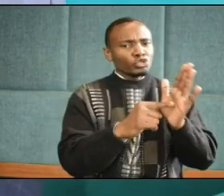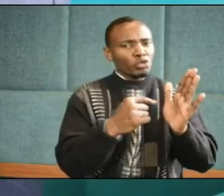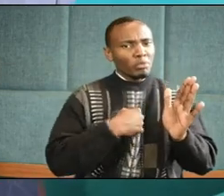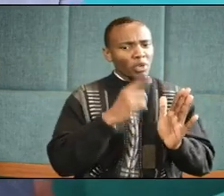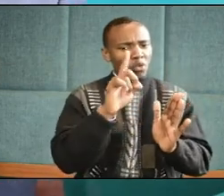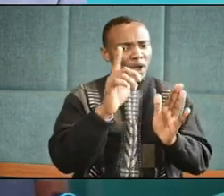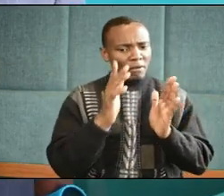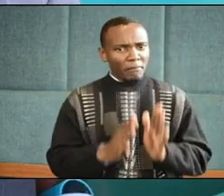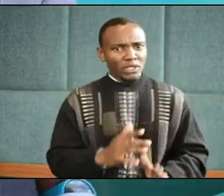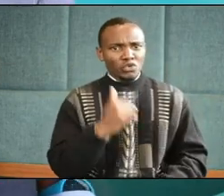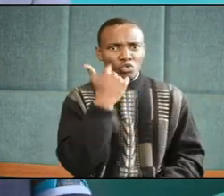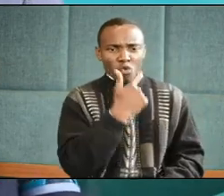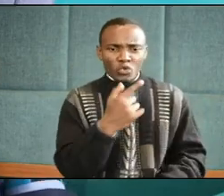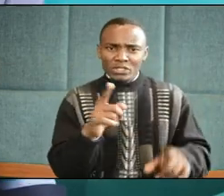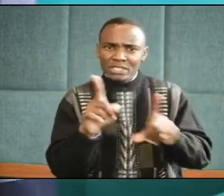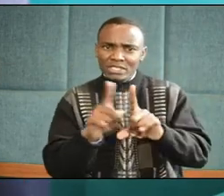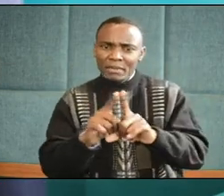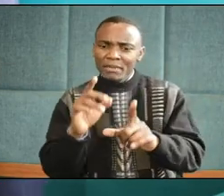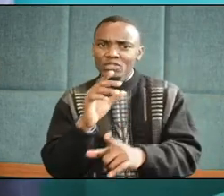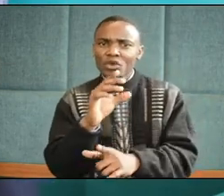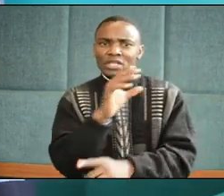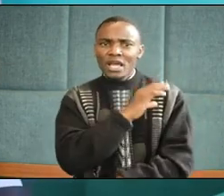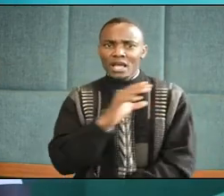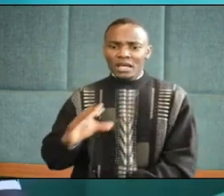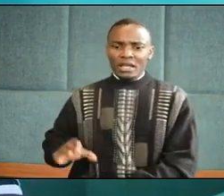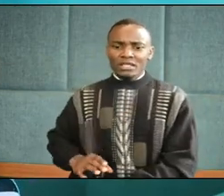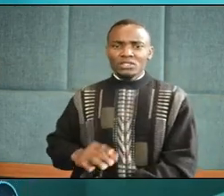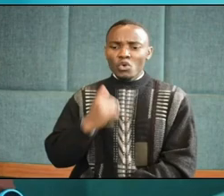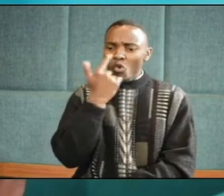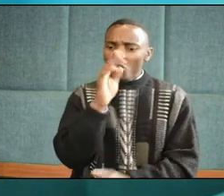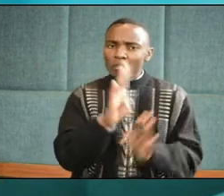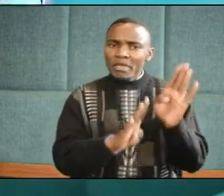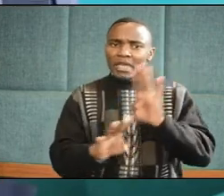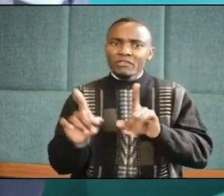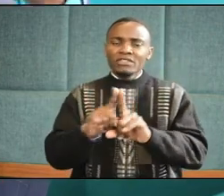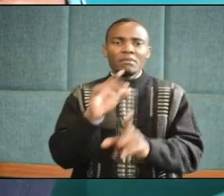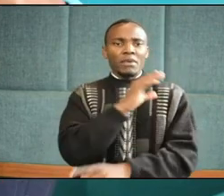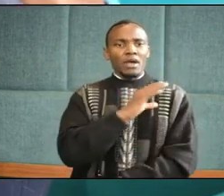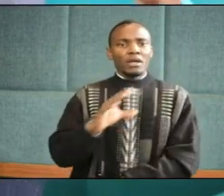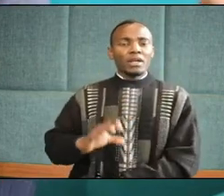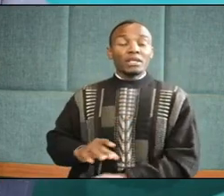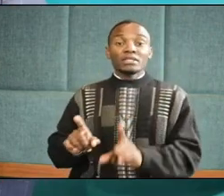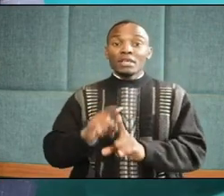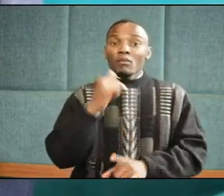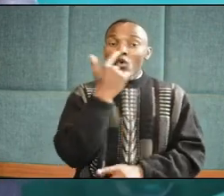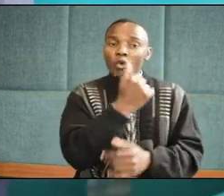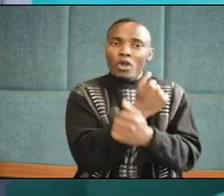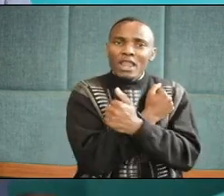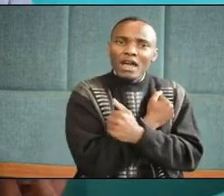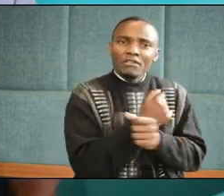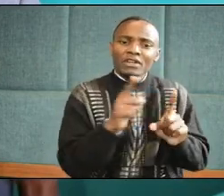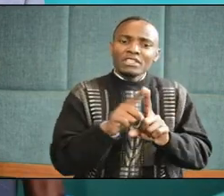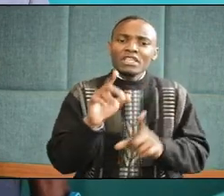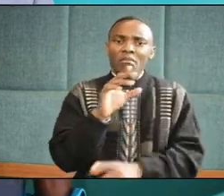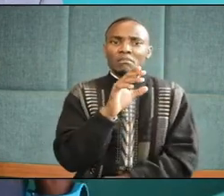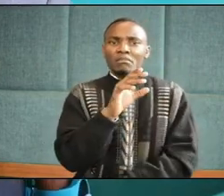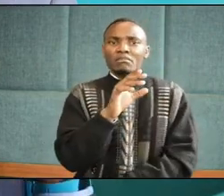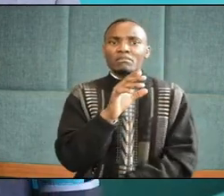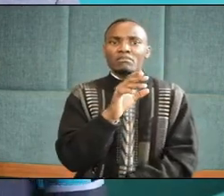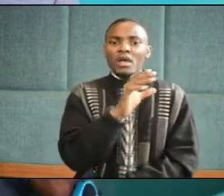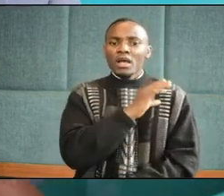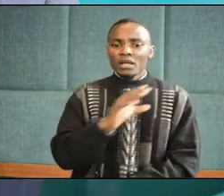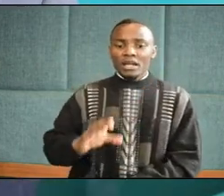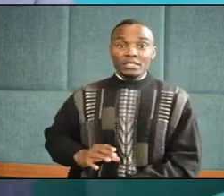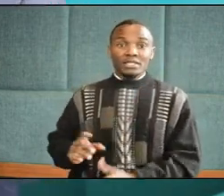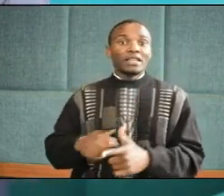looks like Christ, who behaves like Christ, who loves like Christ, and I'll become